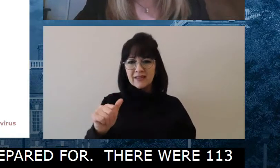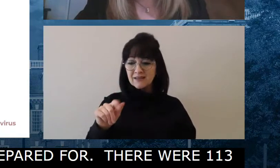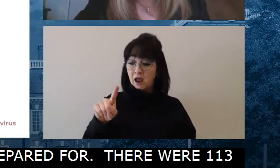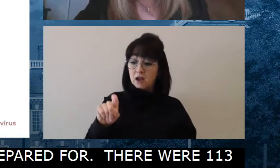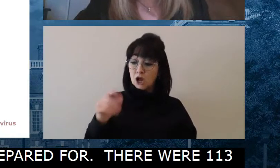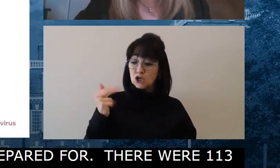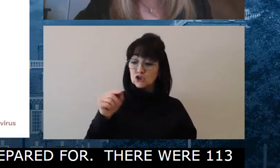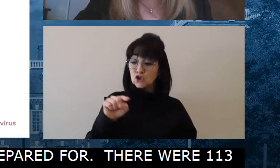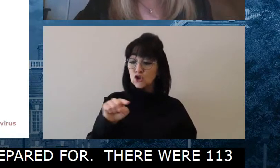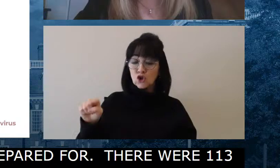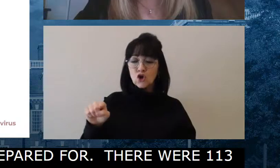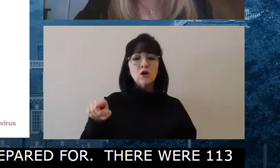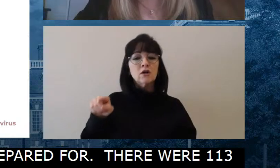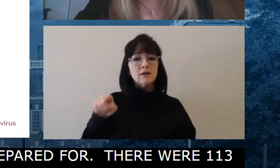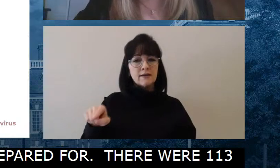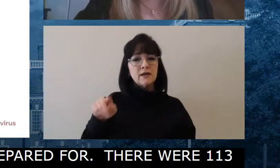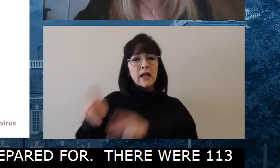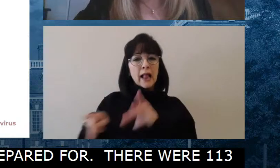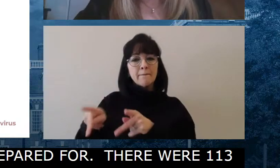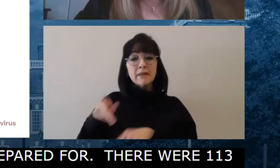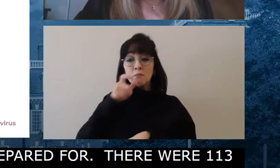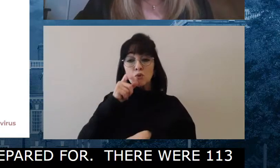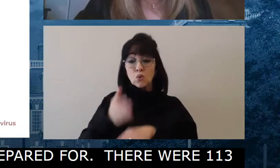were those 62 cases of